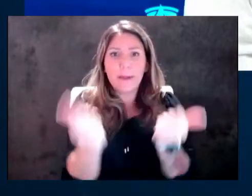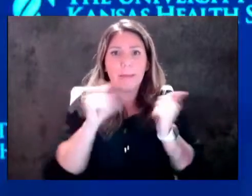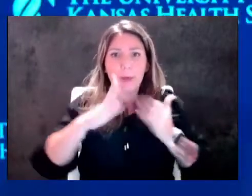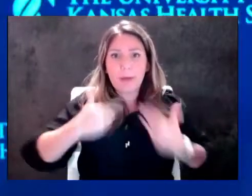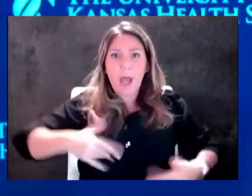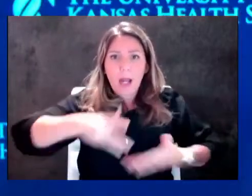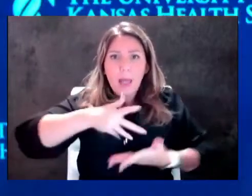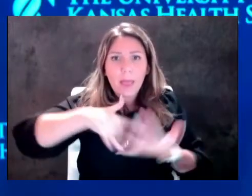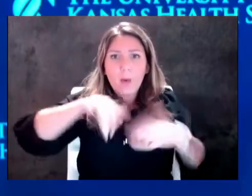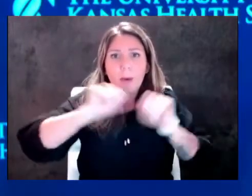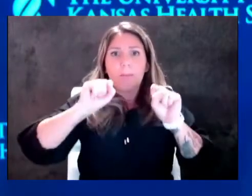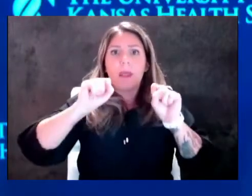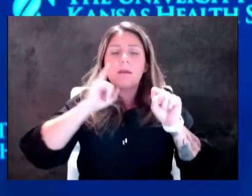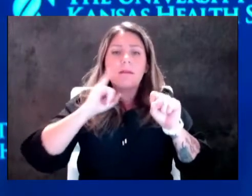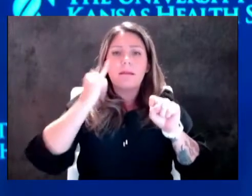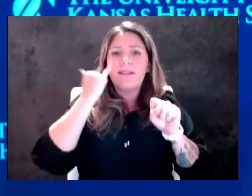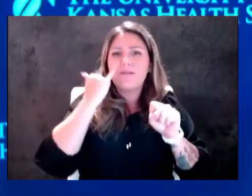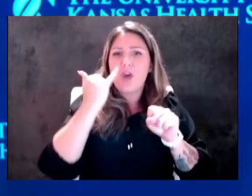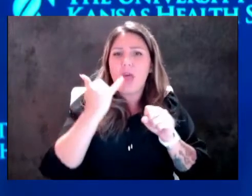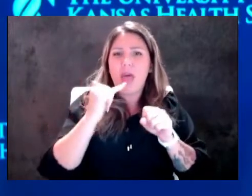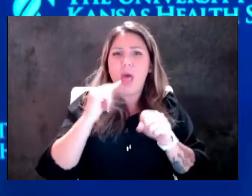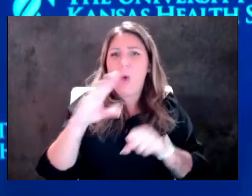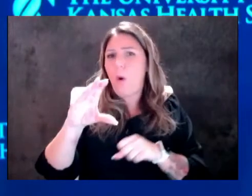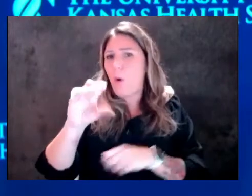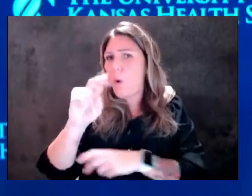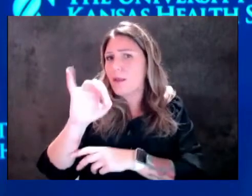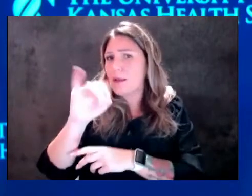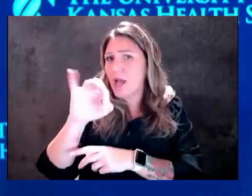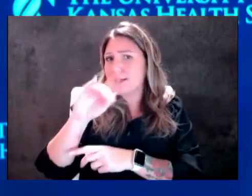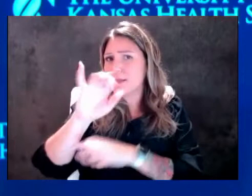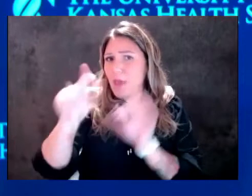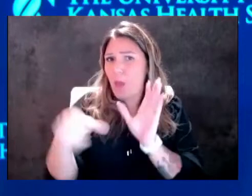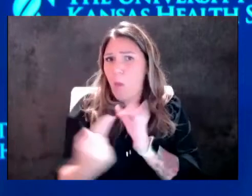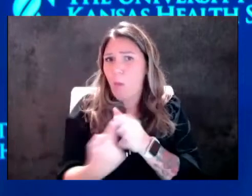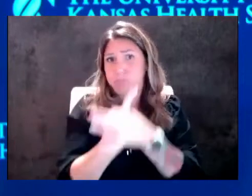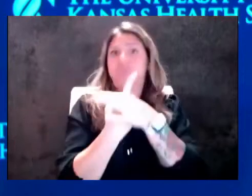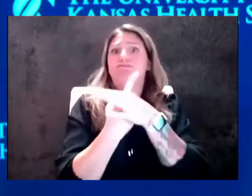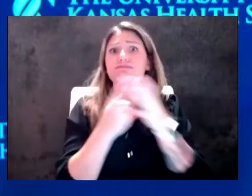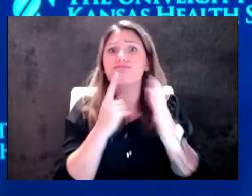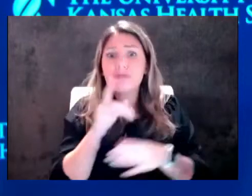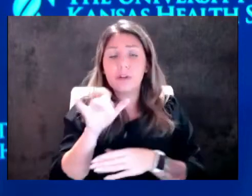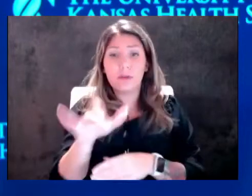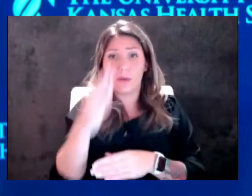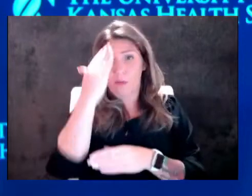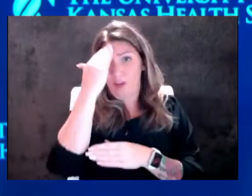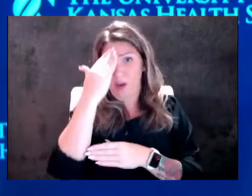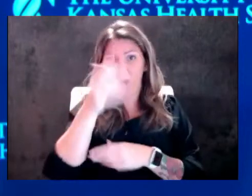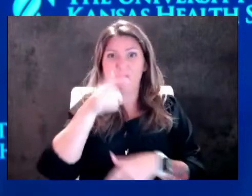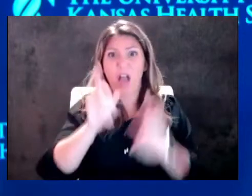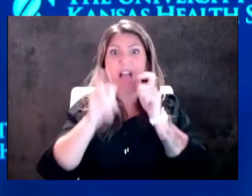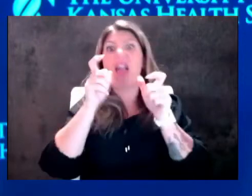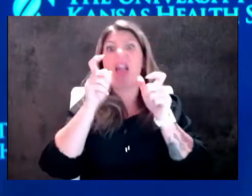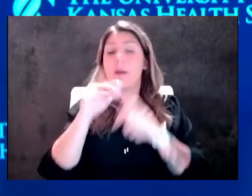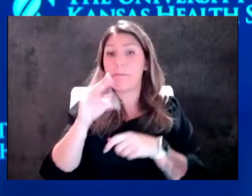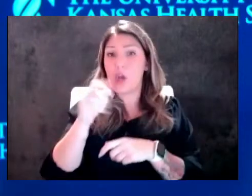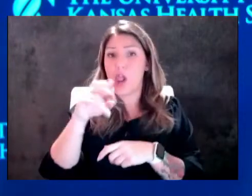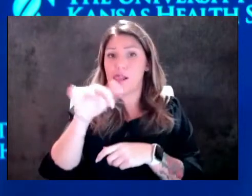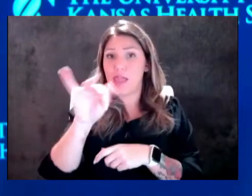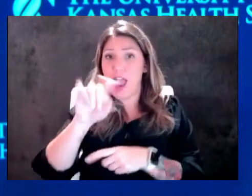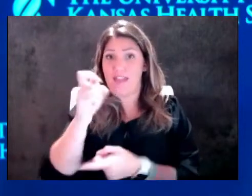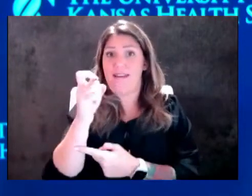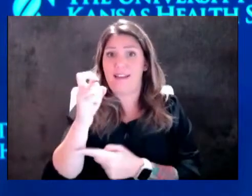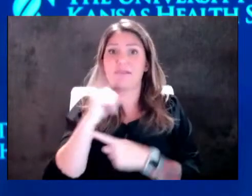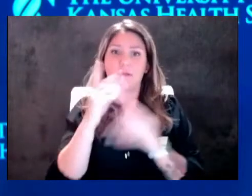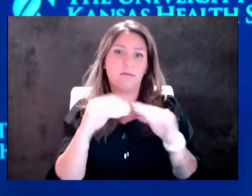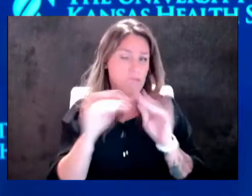that if you've ever had a colonoscopy and had to go lightly, that's got a whole lot of polyethylene glycol in it. Anytime you take a dose of Miralax, that gets more common as you get older, by